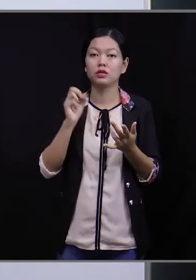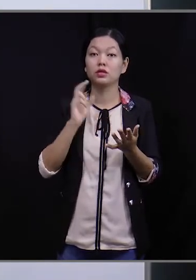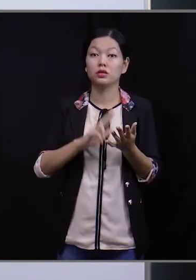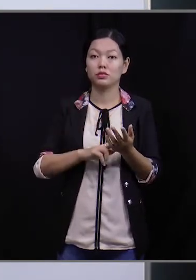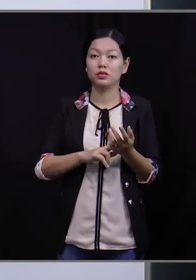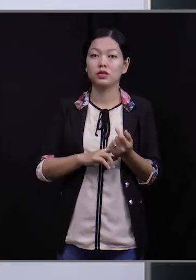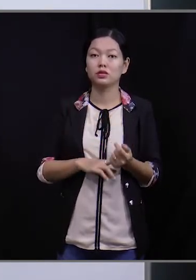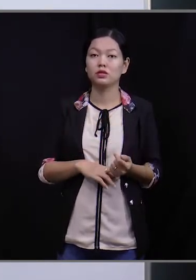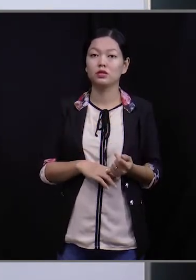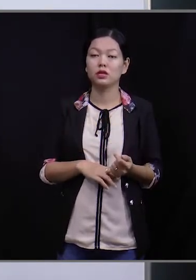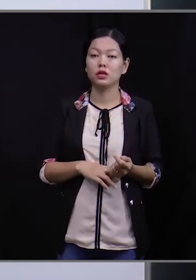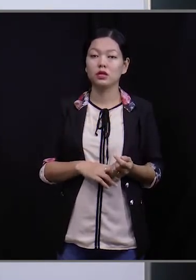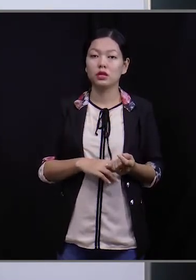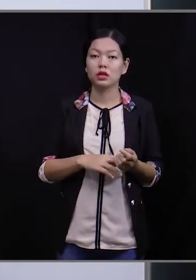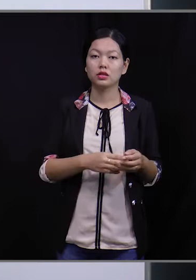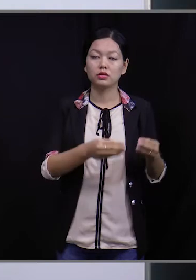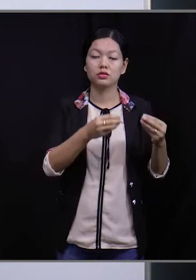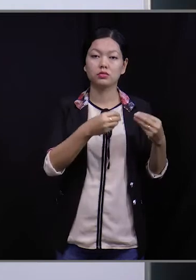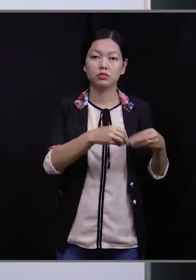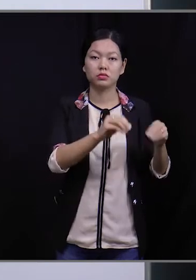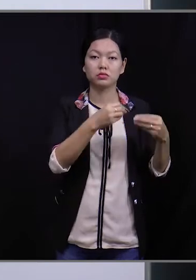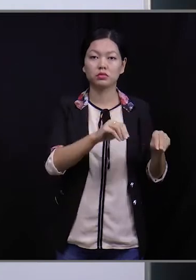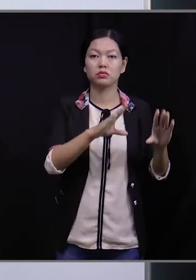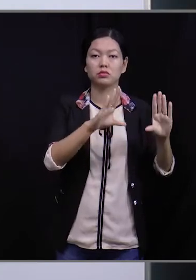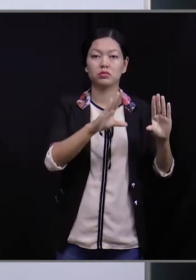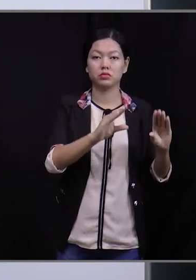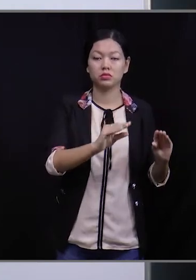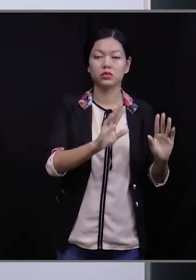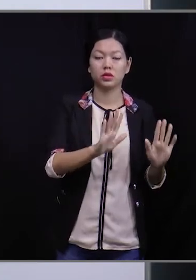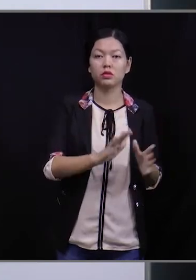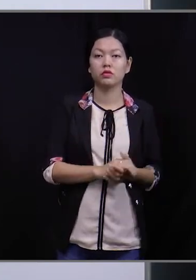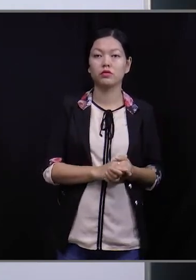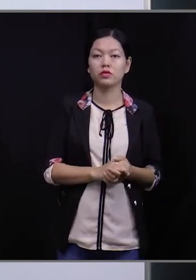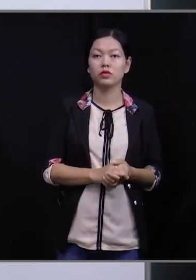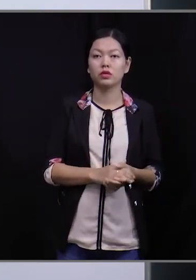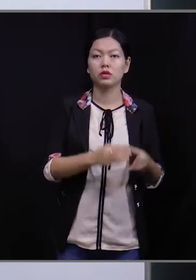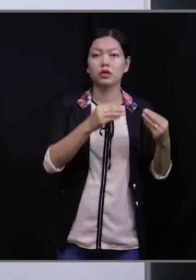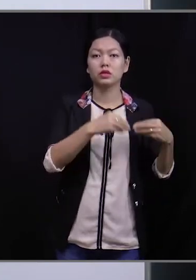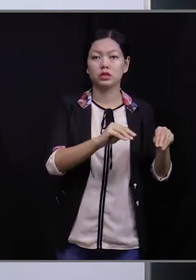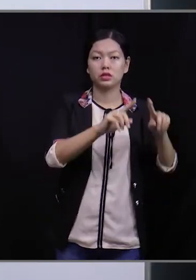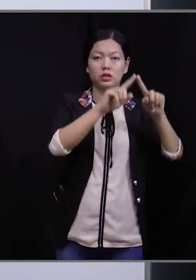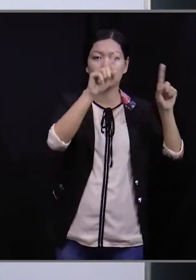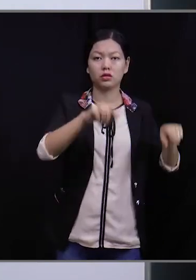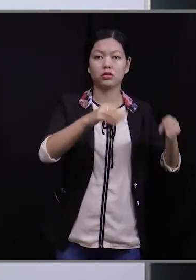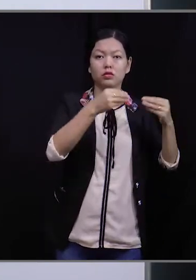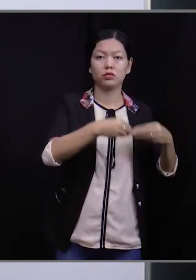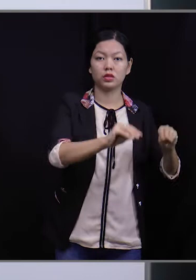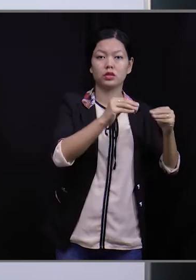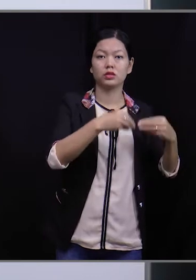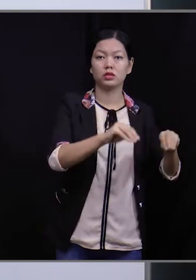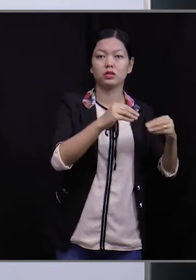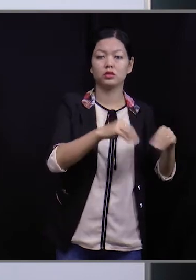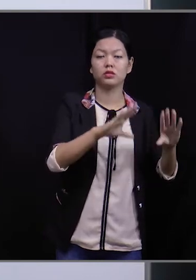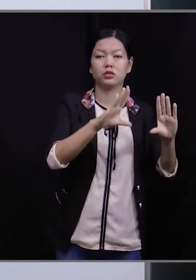there is deficient demand. In times of recession or in times of depression, demand is less. And when demand is less, I've already